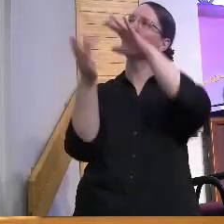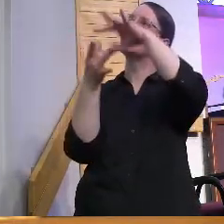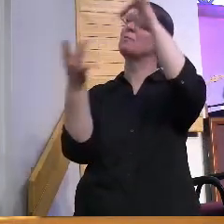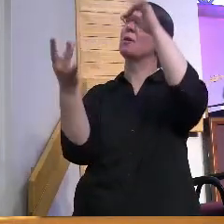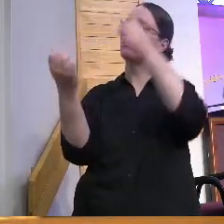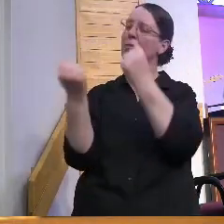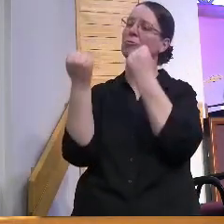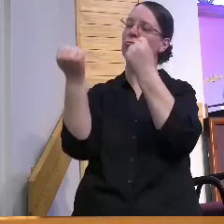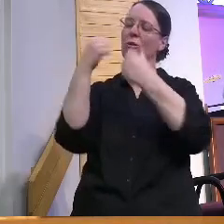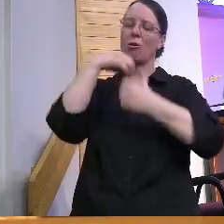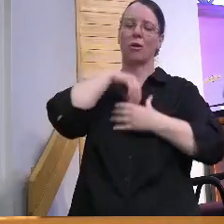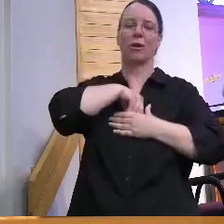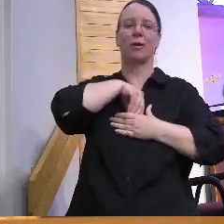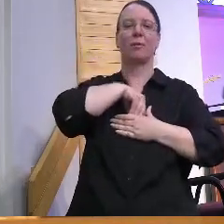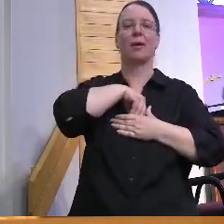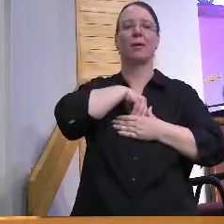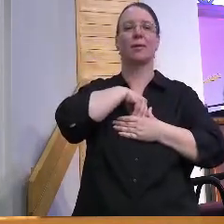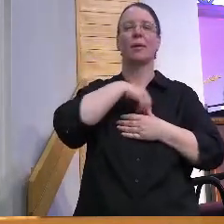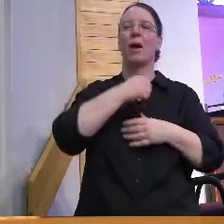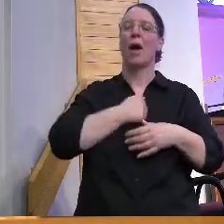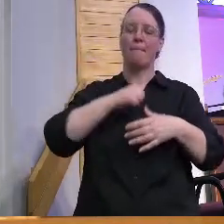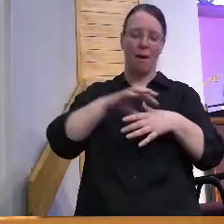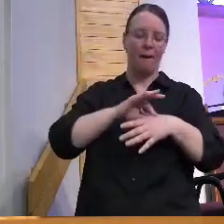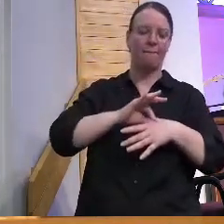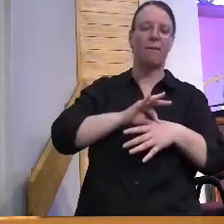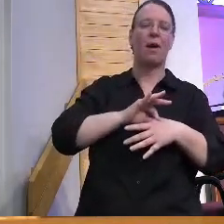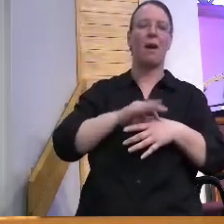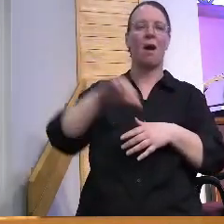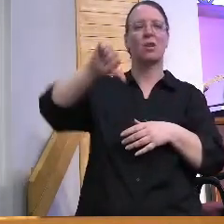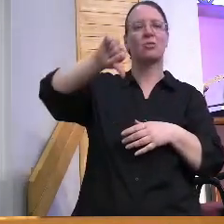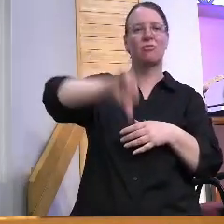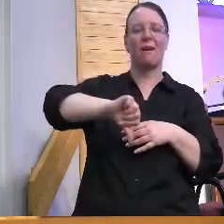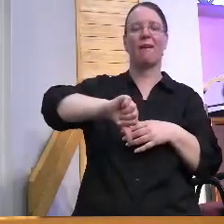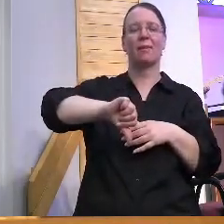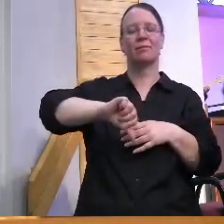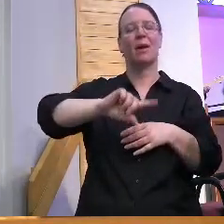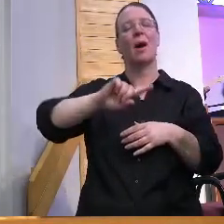Your spirit strong in me. My flesh may fail.